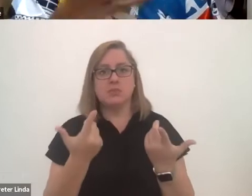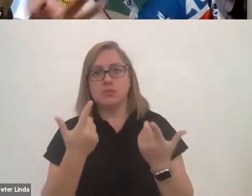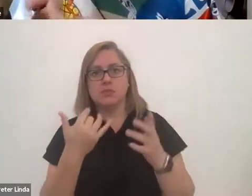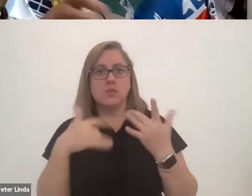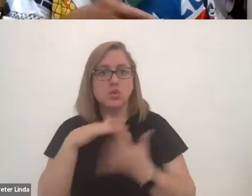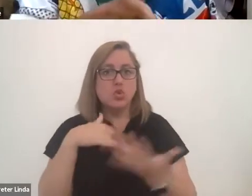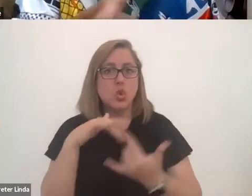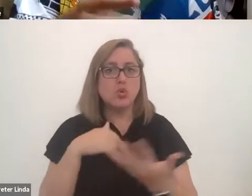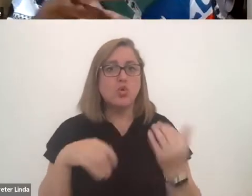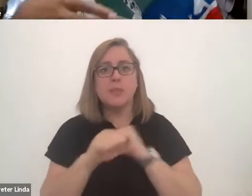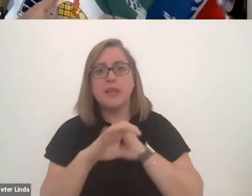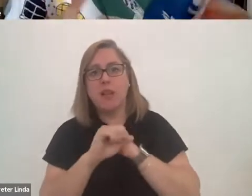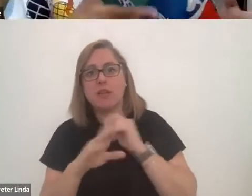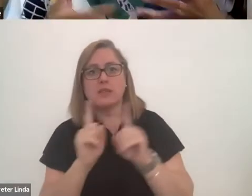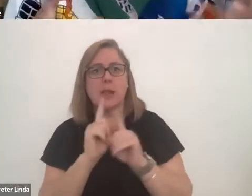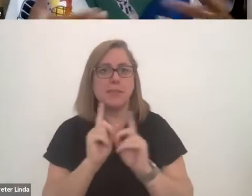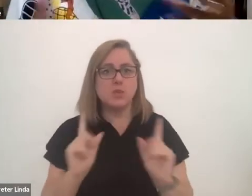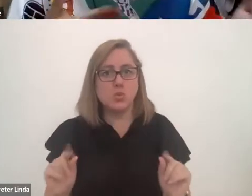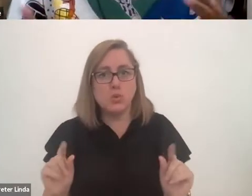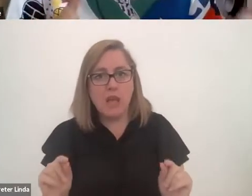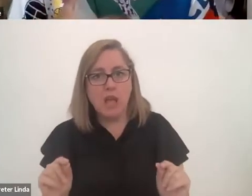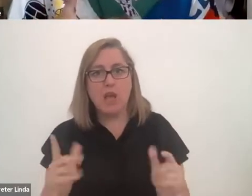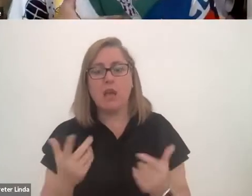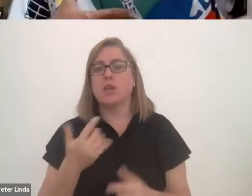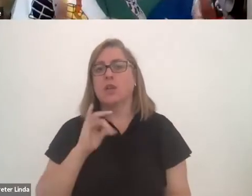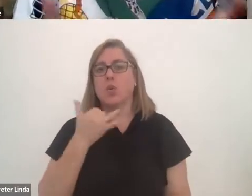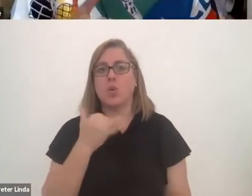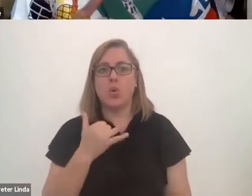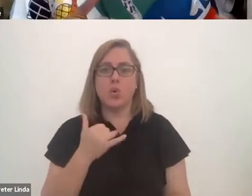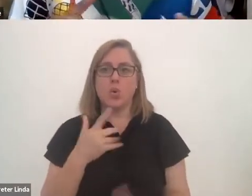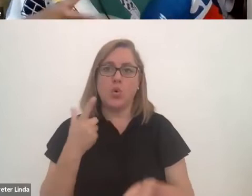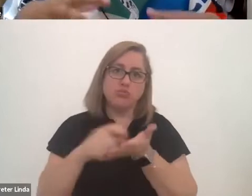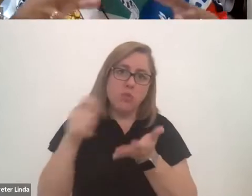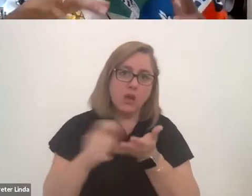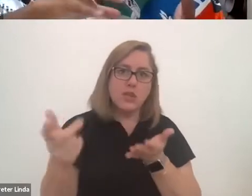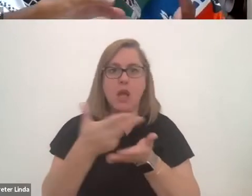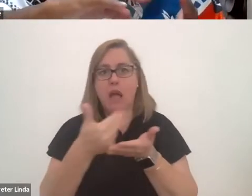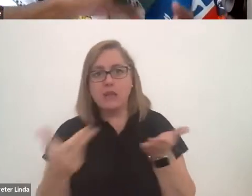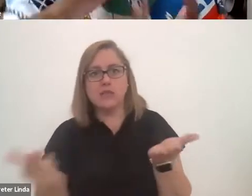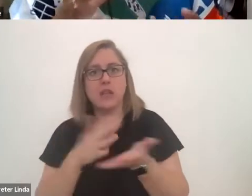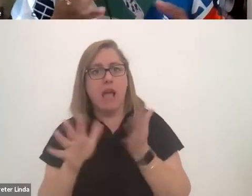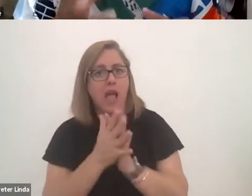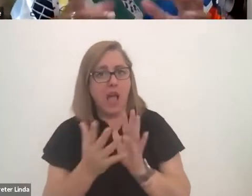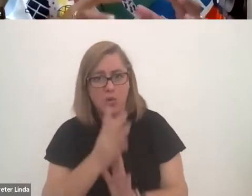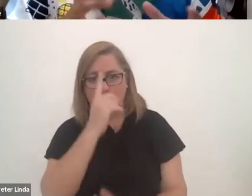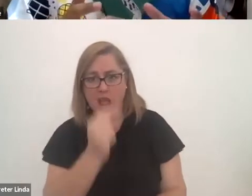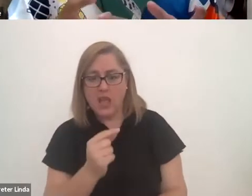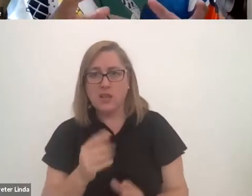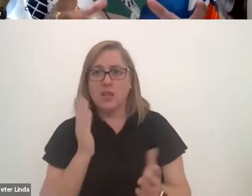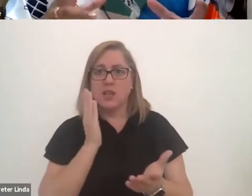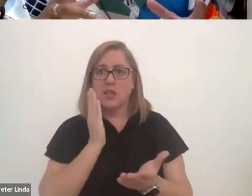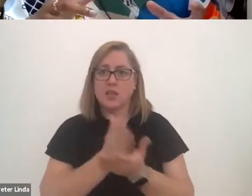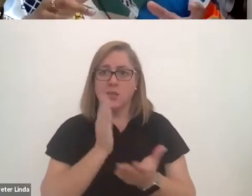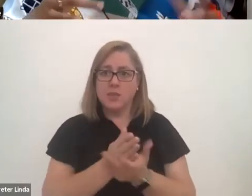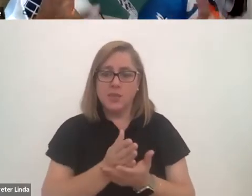or even, I guess, as a day-to-day sort of practice as a writer or artist, how are we able to then, because movements have long